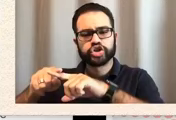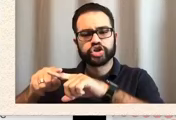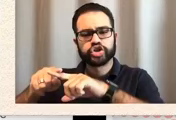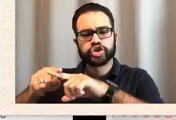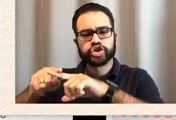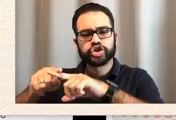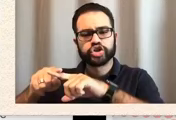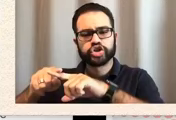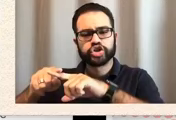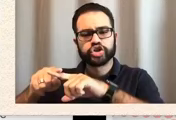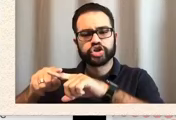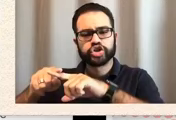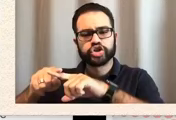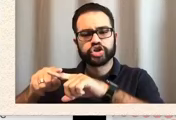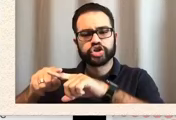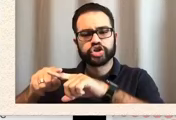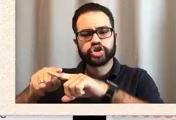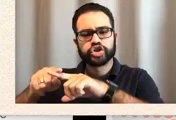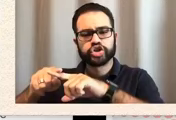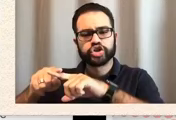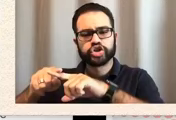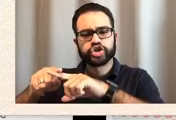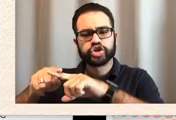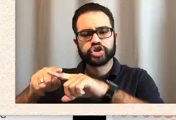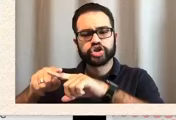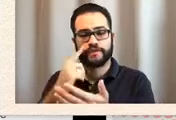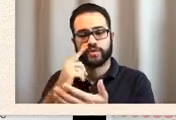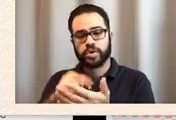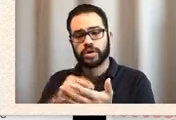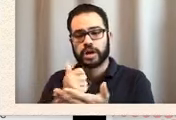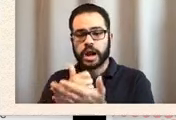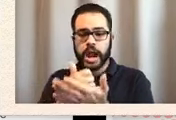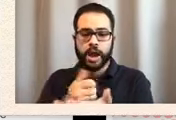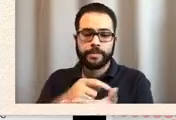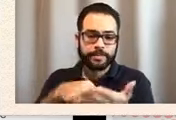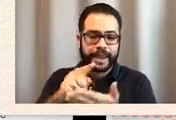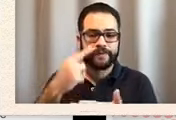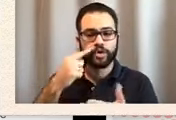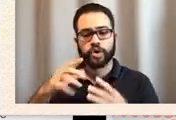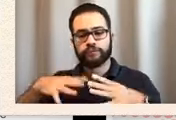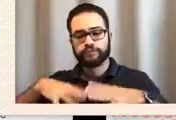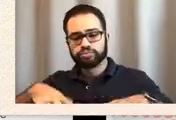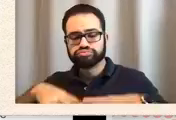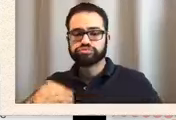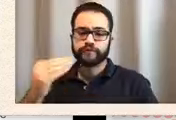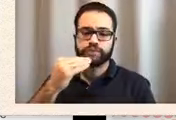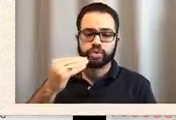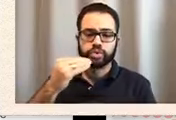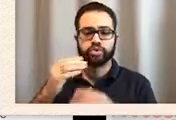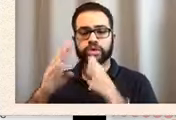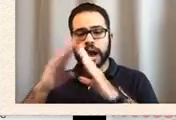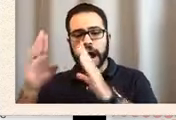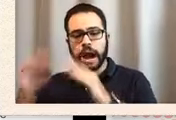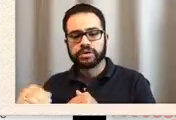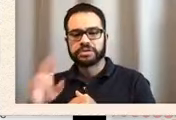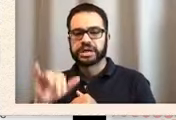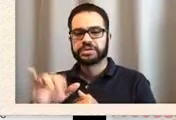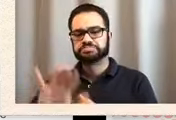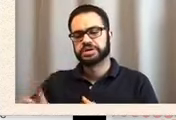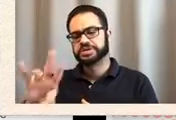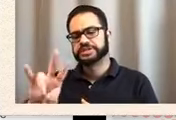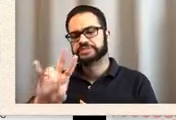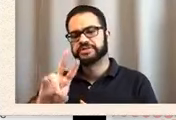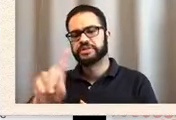cash benefit, a monthly cash benefit to help pay for food, clothing, and shelter. That's roughly $771 a month here in the state of